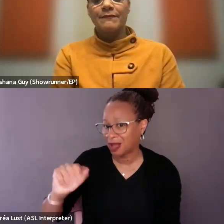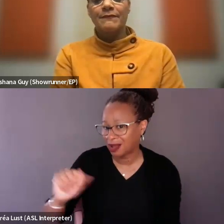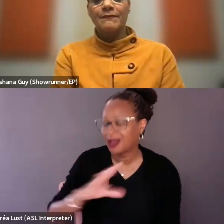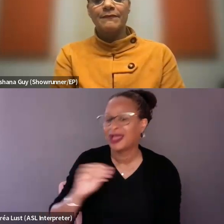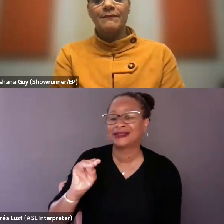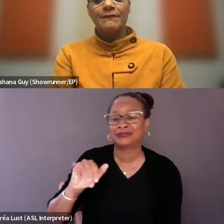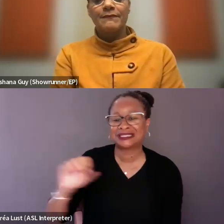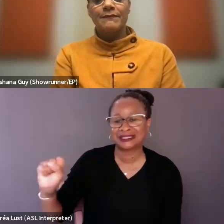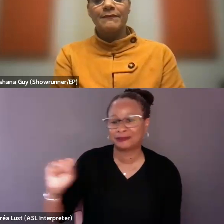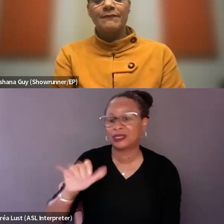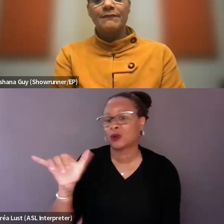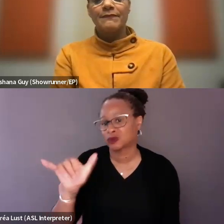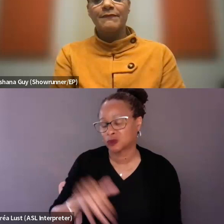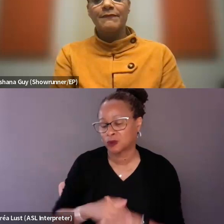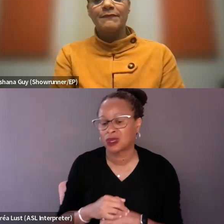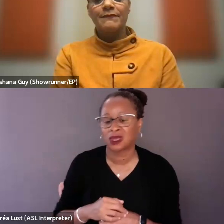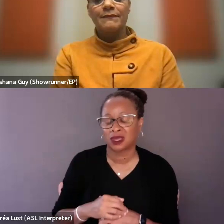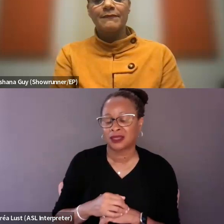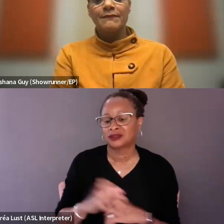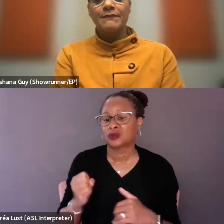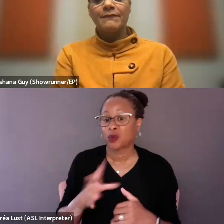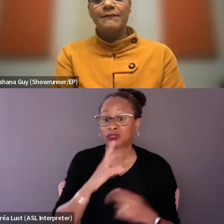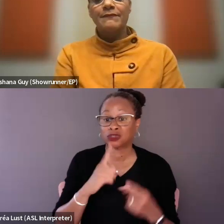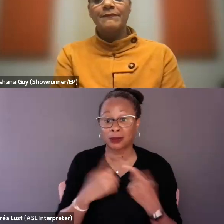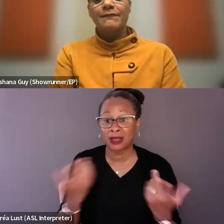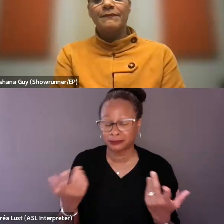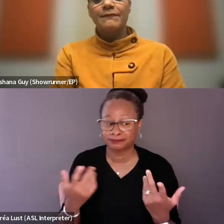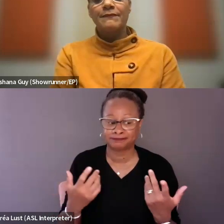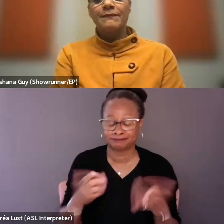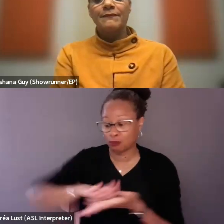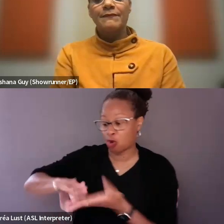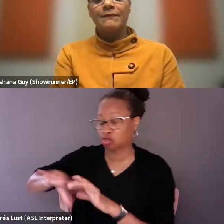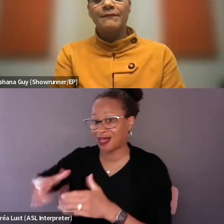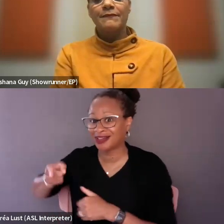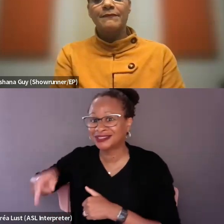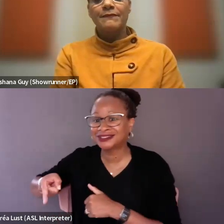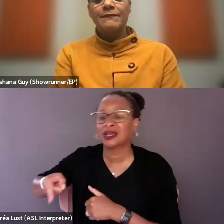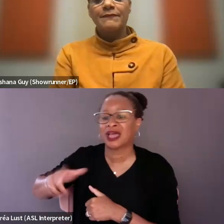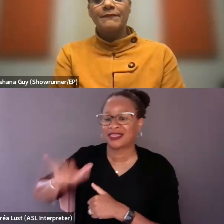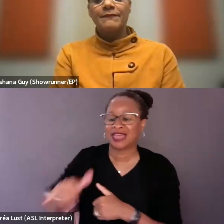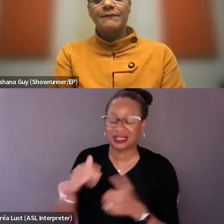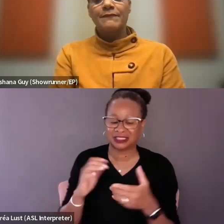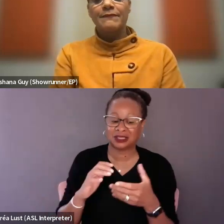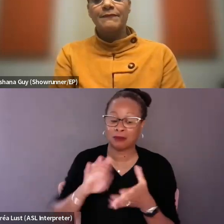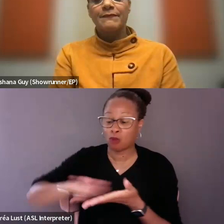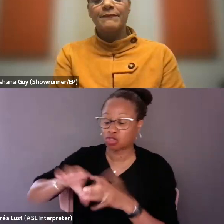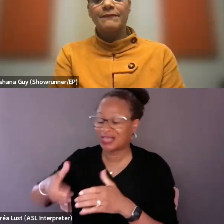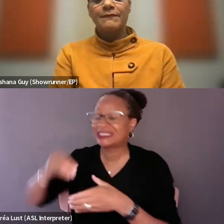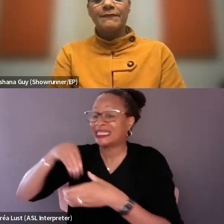as well. And so if we want to talk about marginalized, that's the story of the marginalized amongst the marginalized.